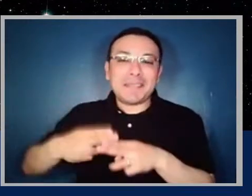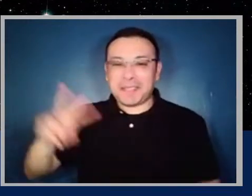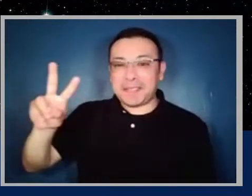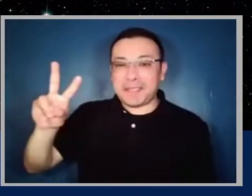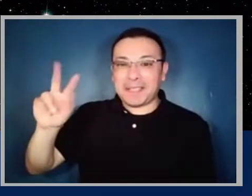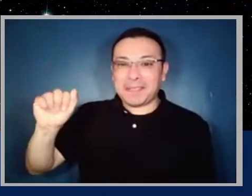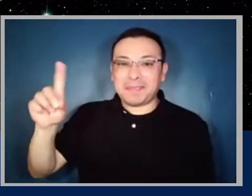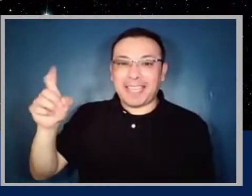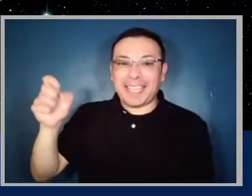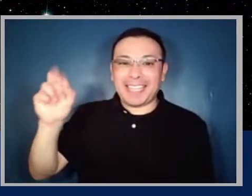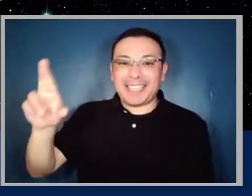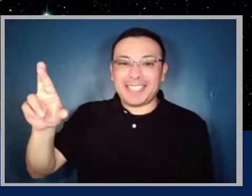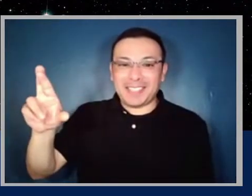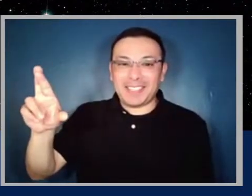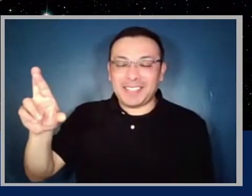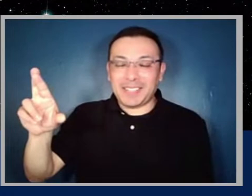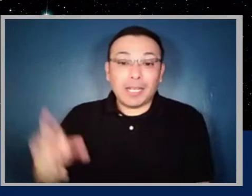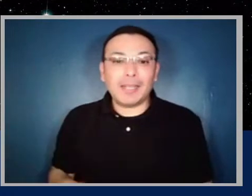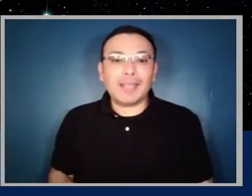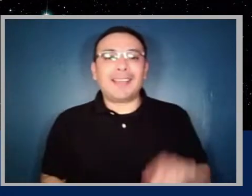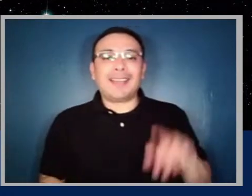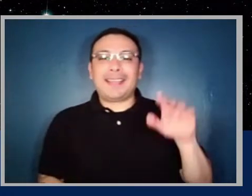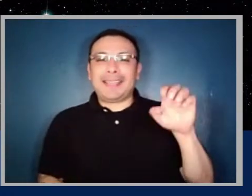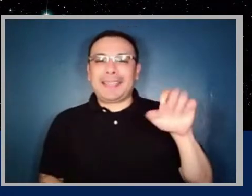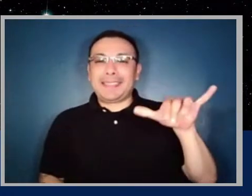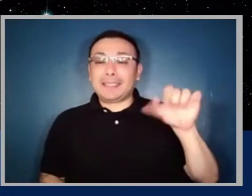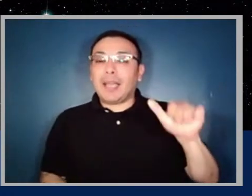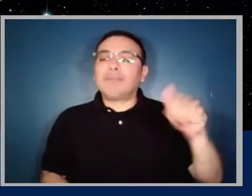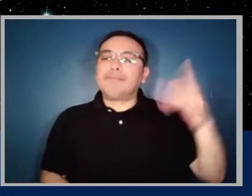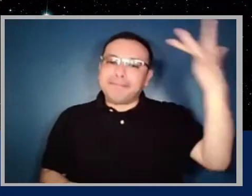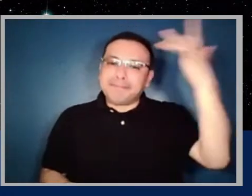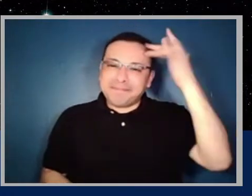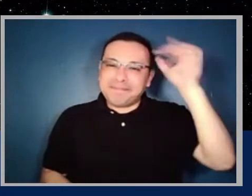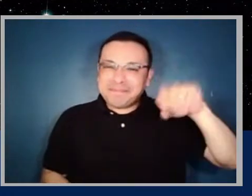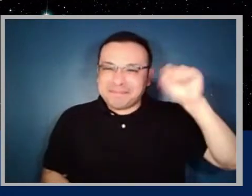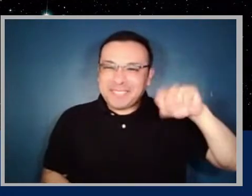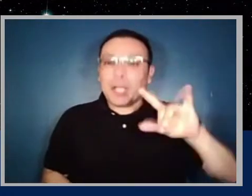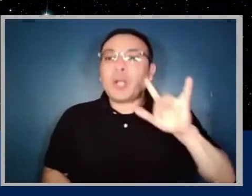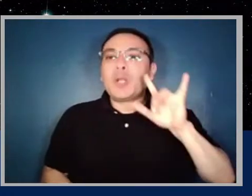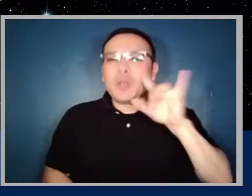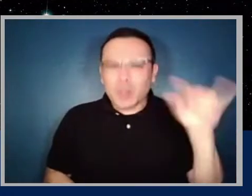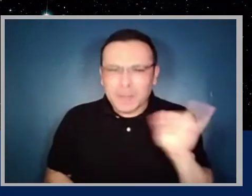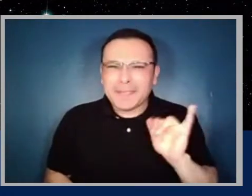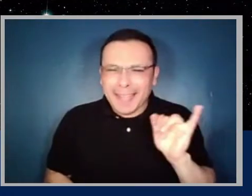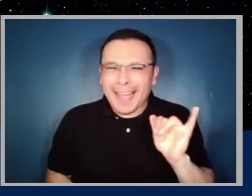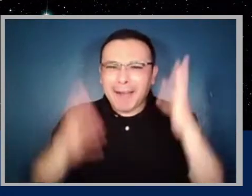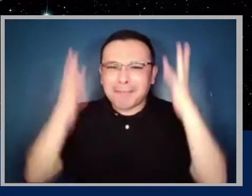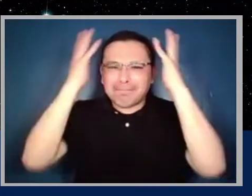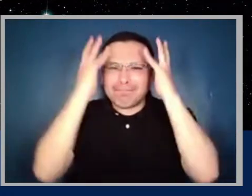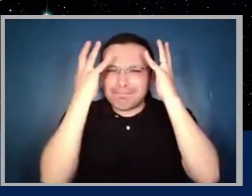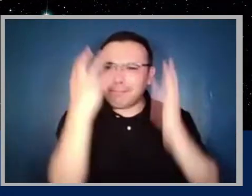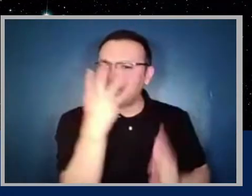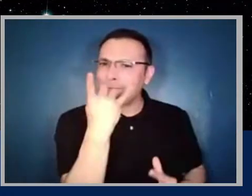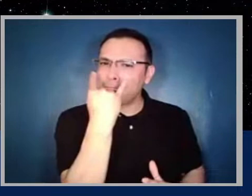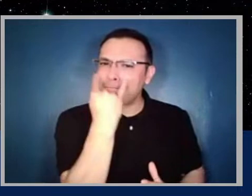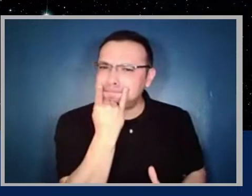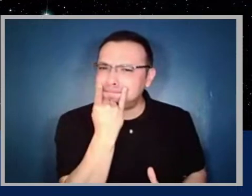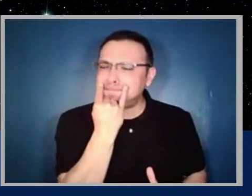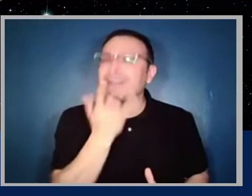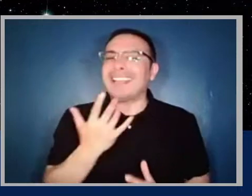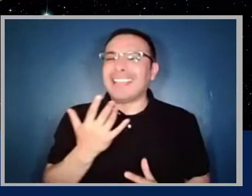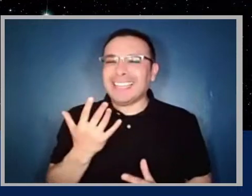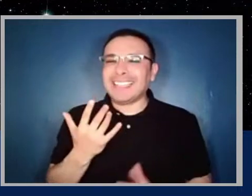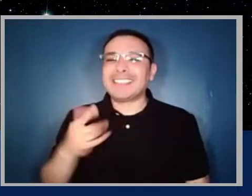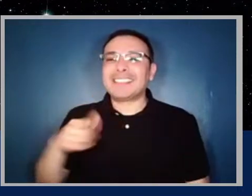Yes, I get it. It kind of looks like it, right? Yeah. Vader helmet. And it behaves like Vader. It's very temperamental.